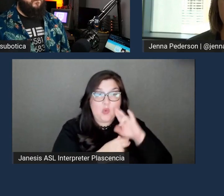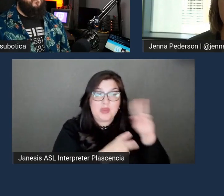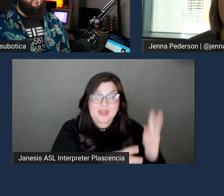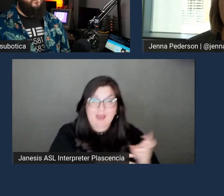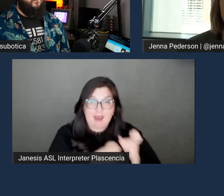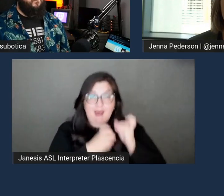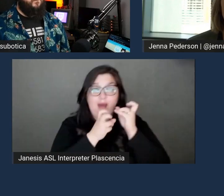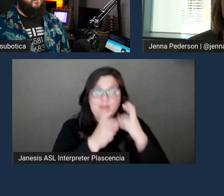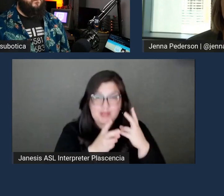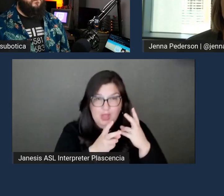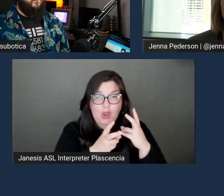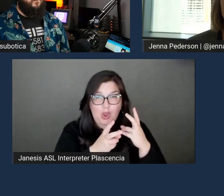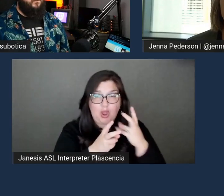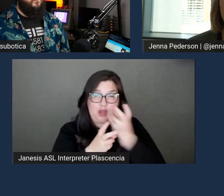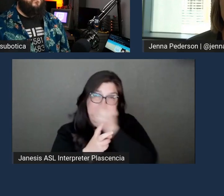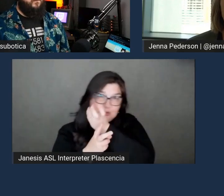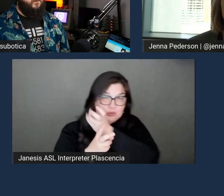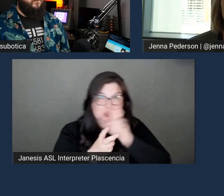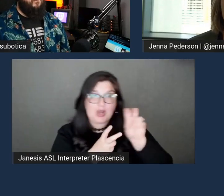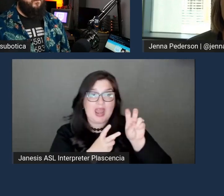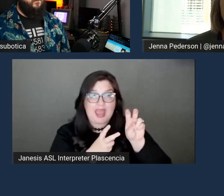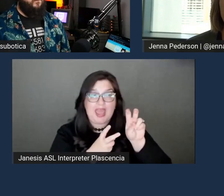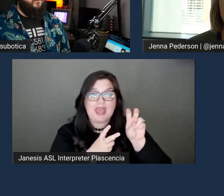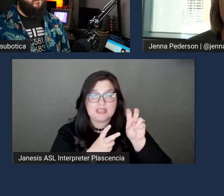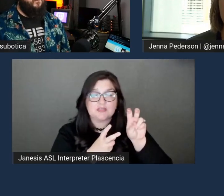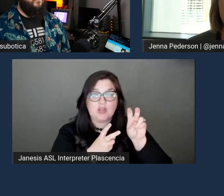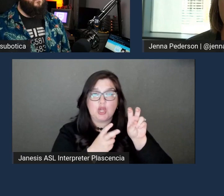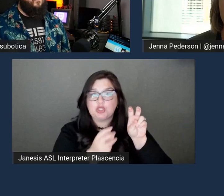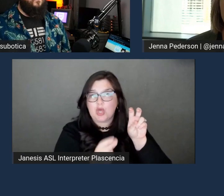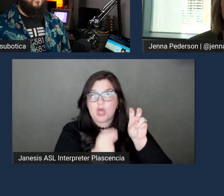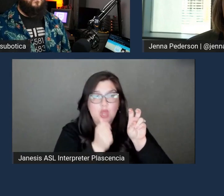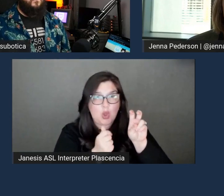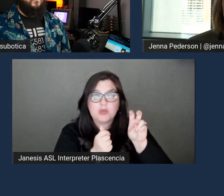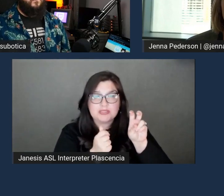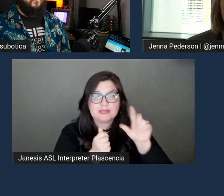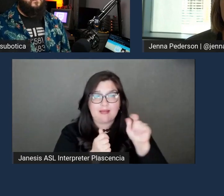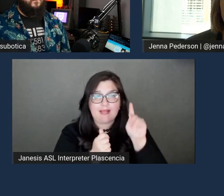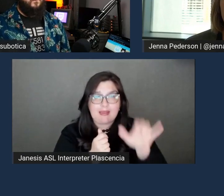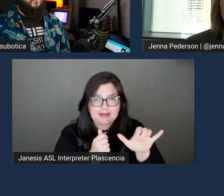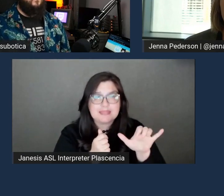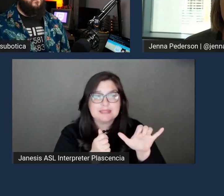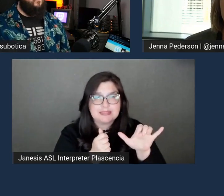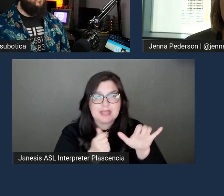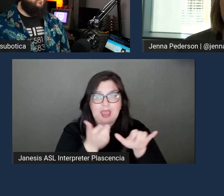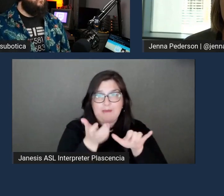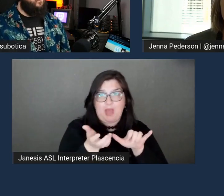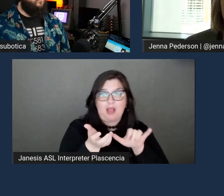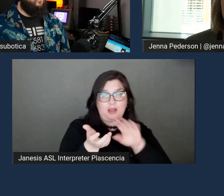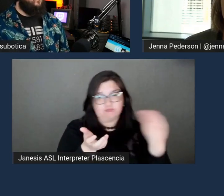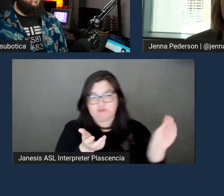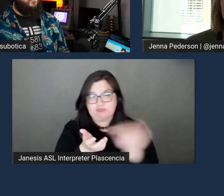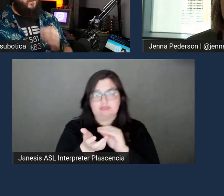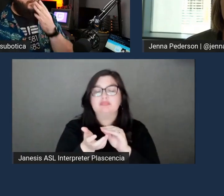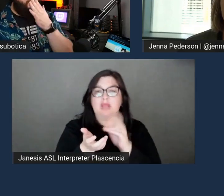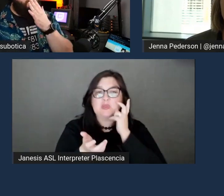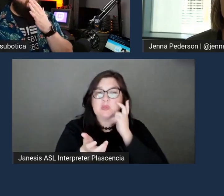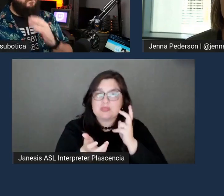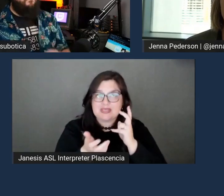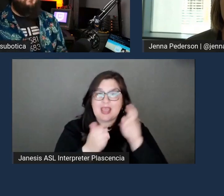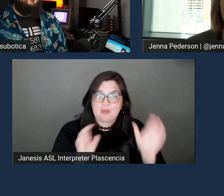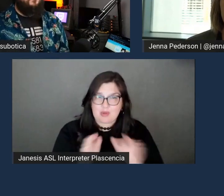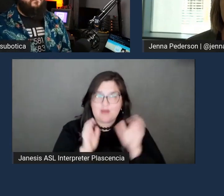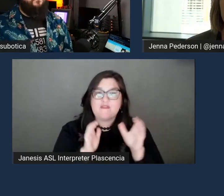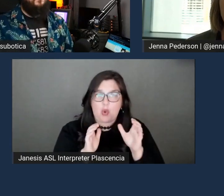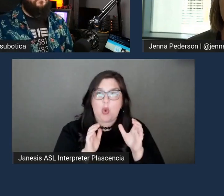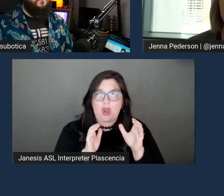upload, transfer that again to the lowest latency bucket, and that's where you really see the performance advantage of this